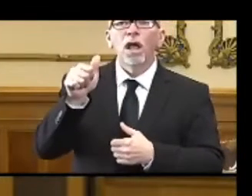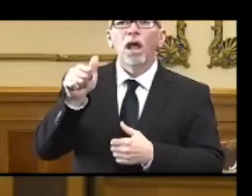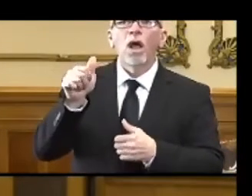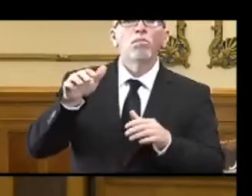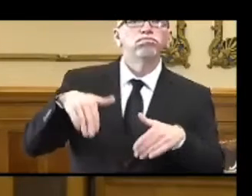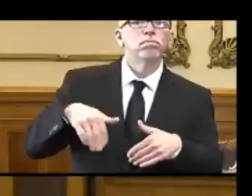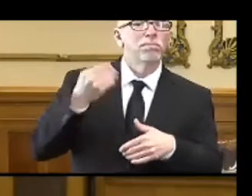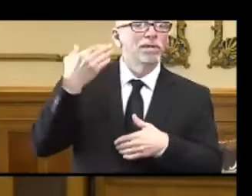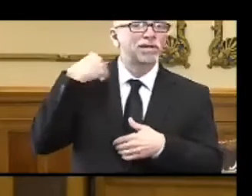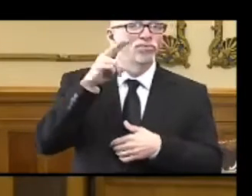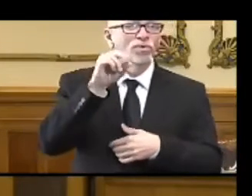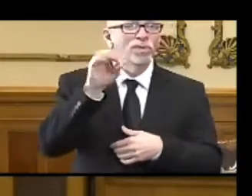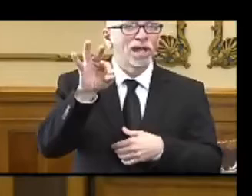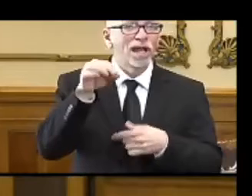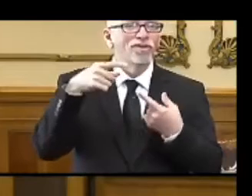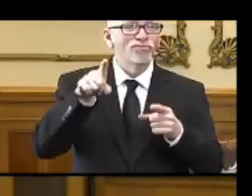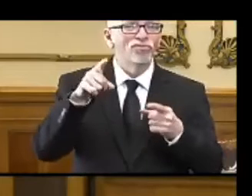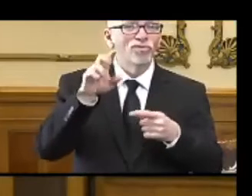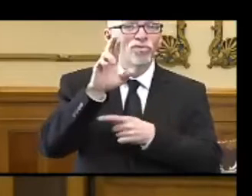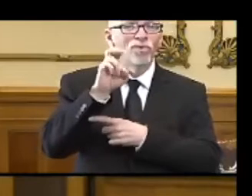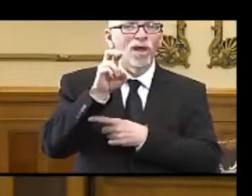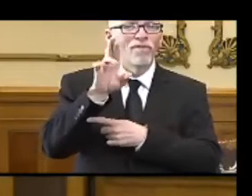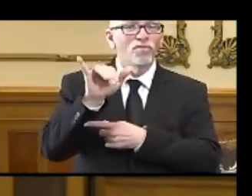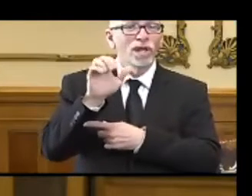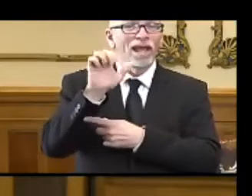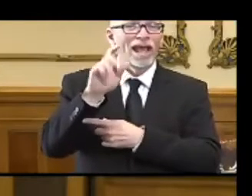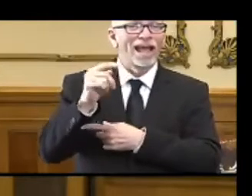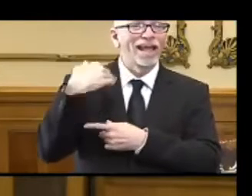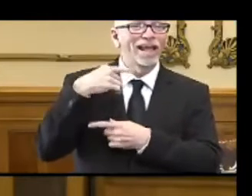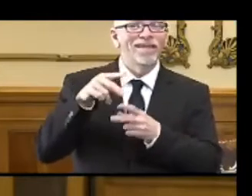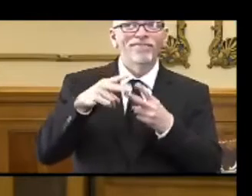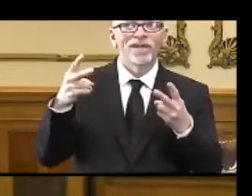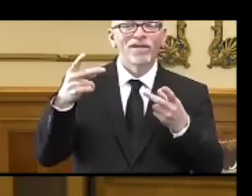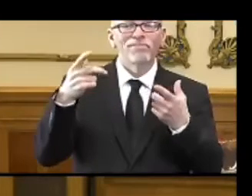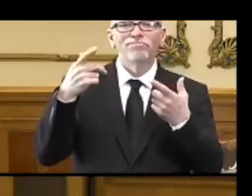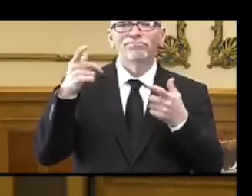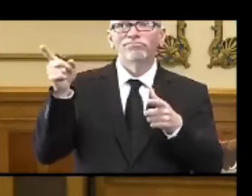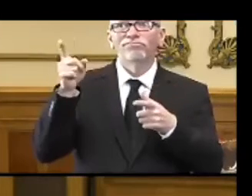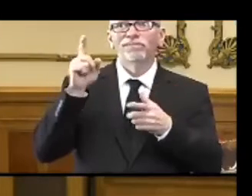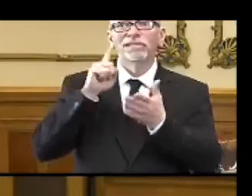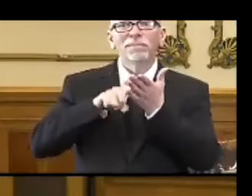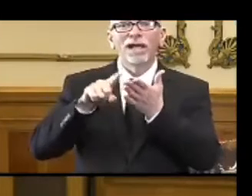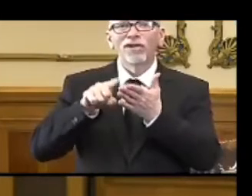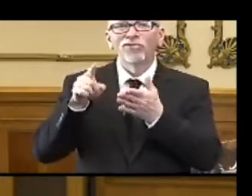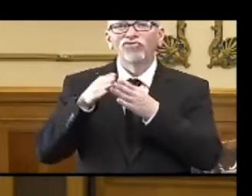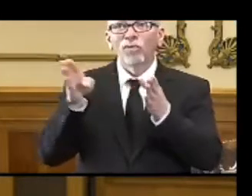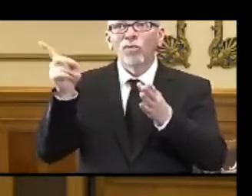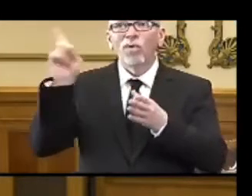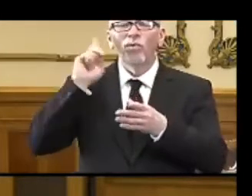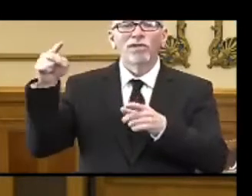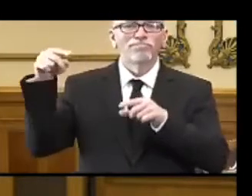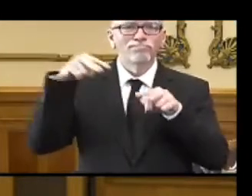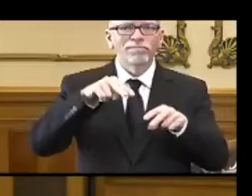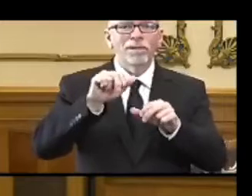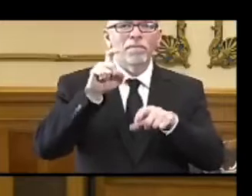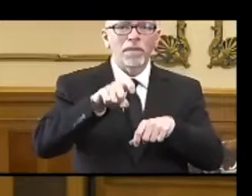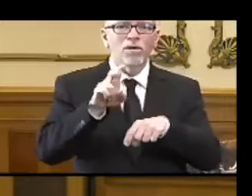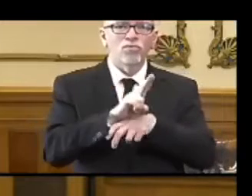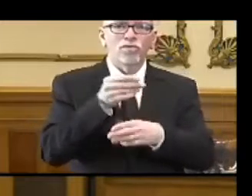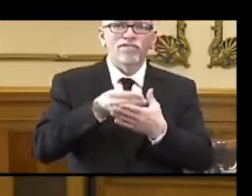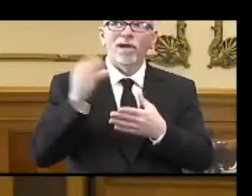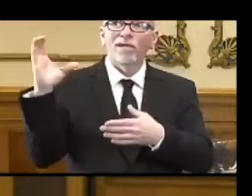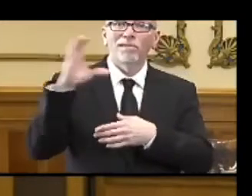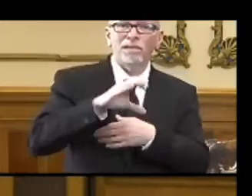in 2009, during the Recovery Act, there was a very robust Inspector General program about the proper and judicious use of these